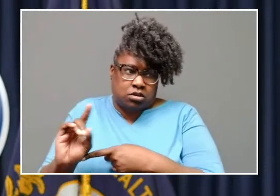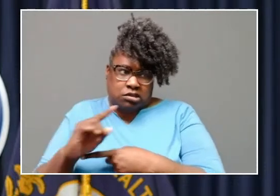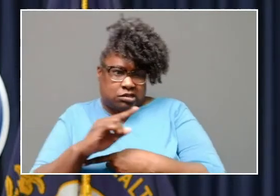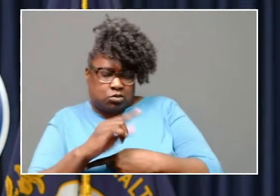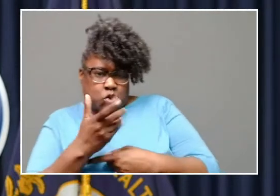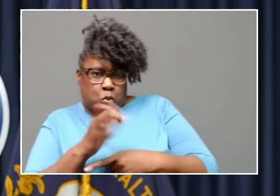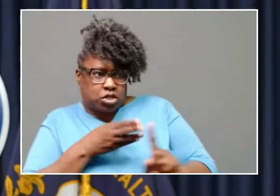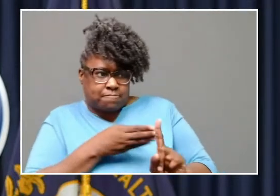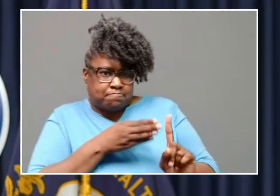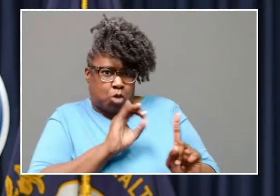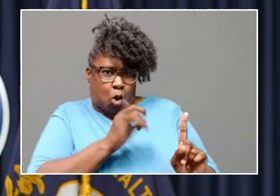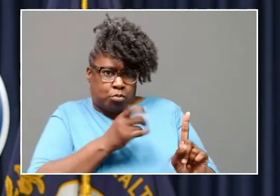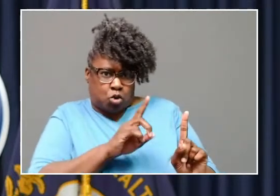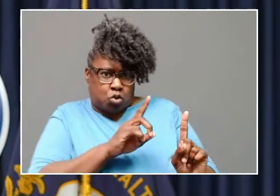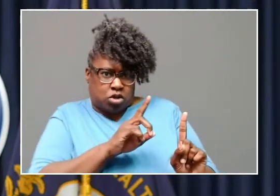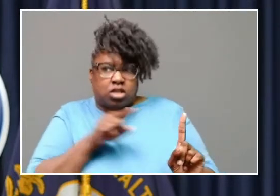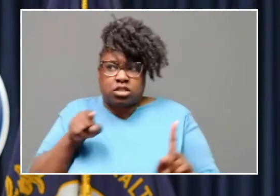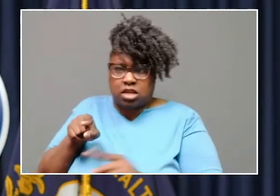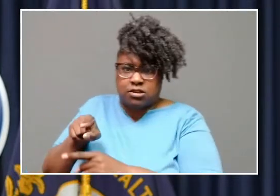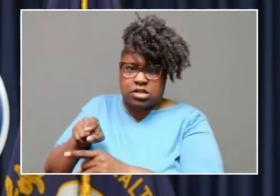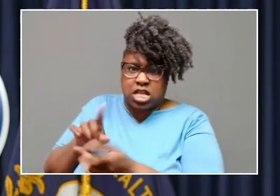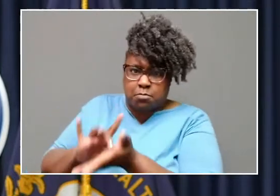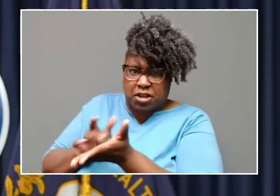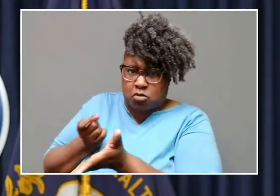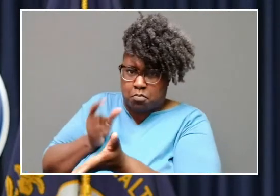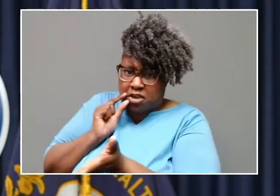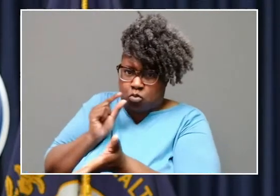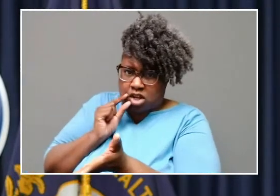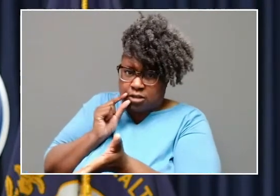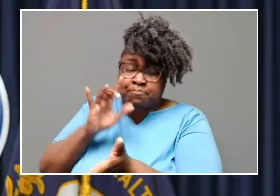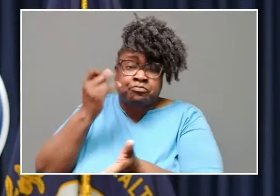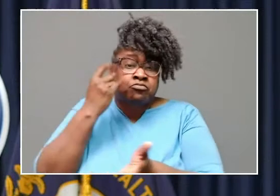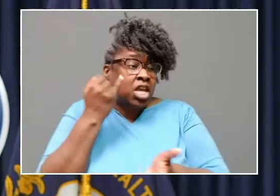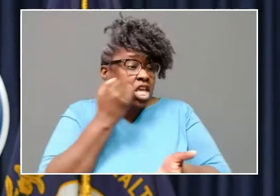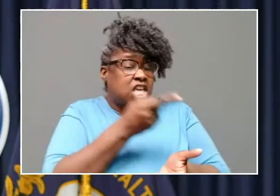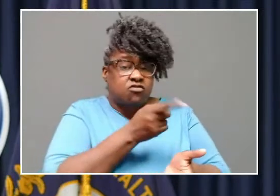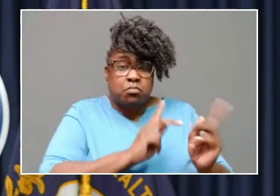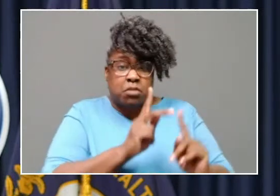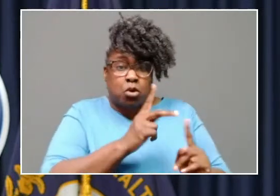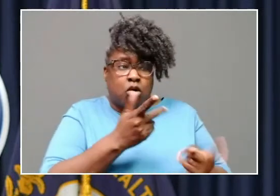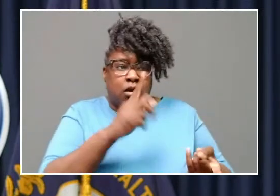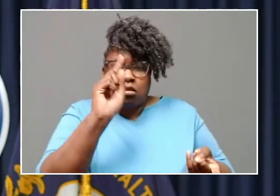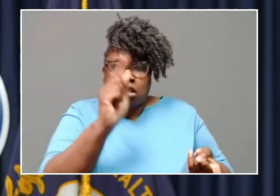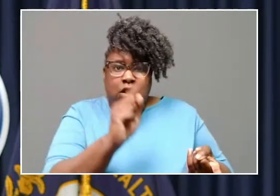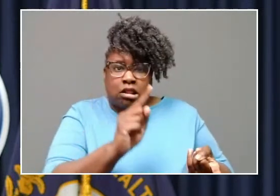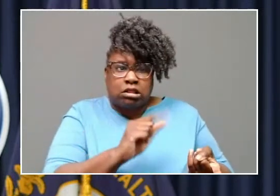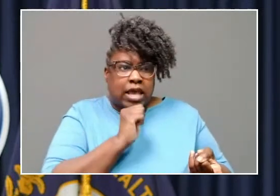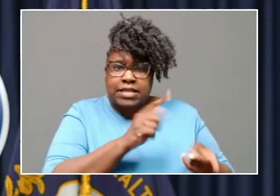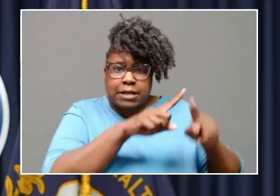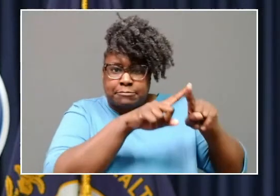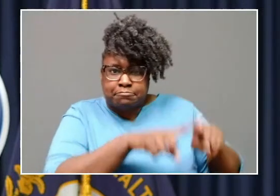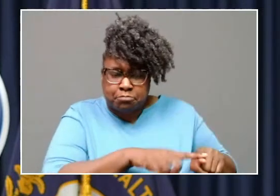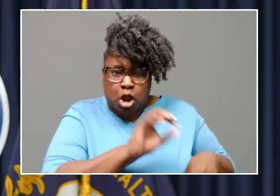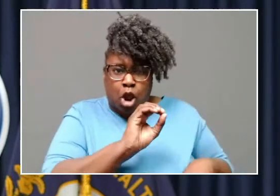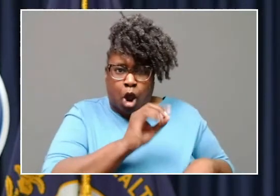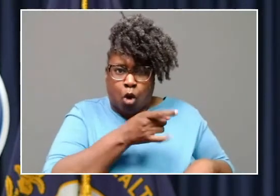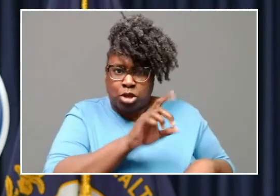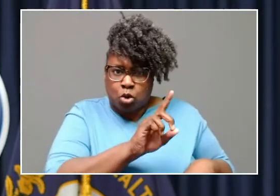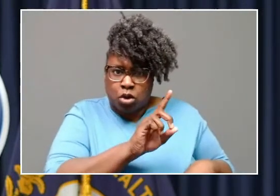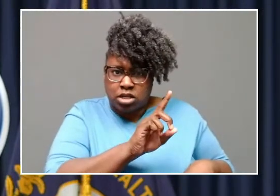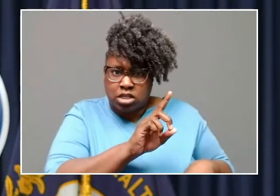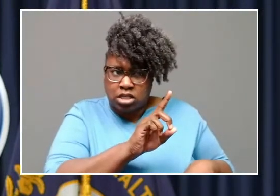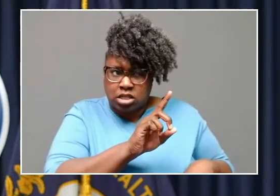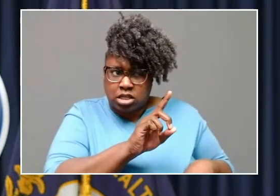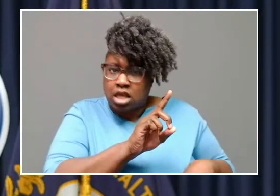reason that if we cut down the number of people who ever start taking them, then we would cut down at least a portion of the addiction that's out there.